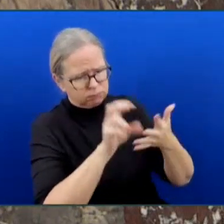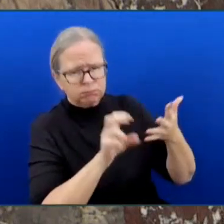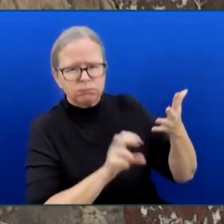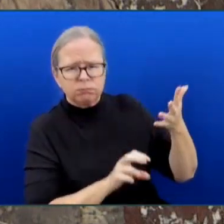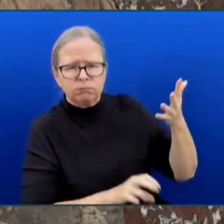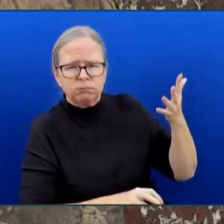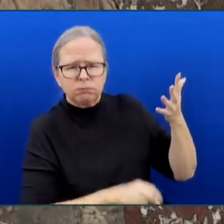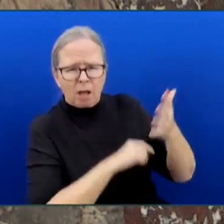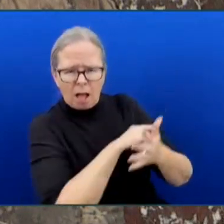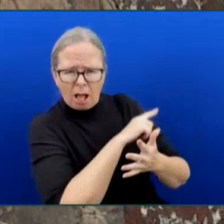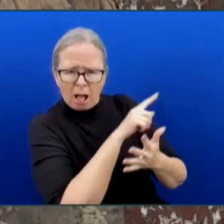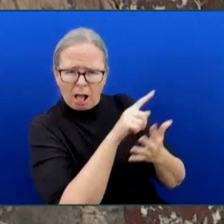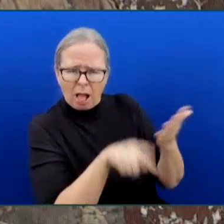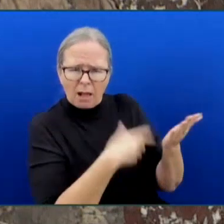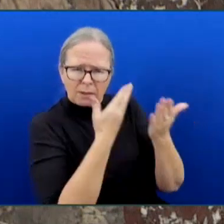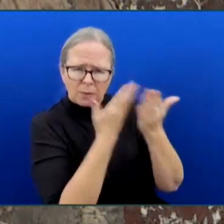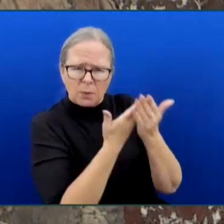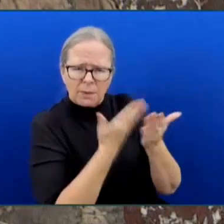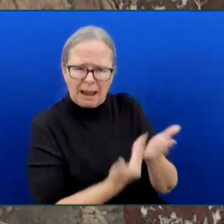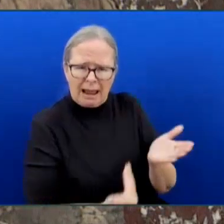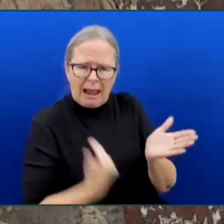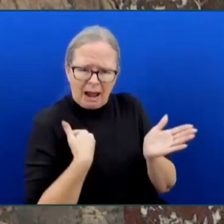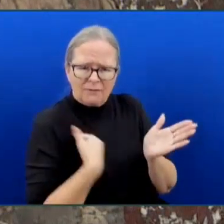could go on, Honourable Chair.